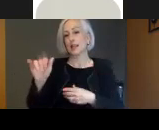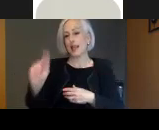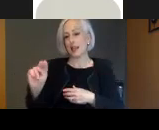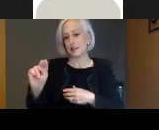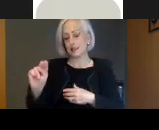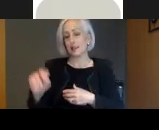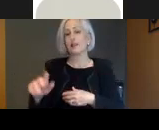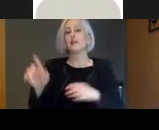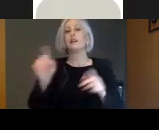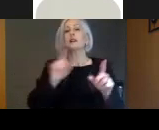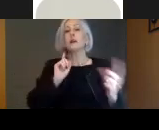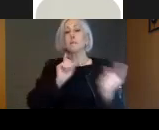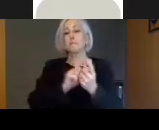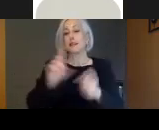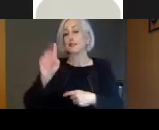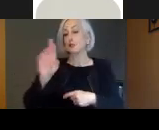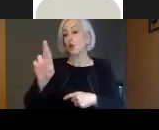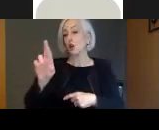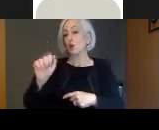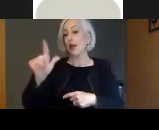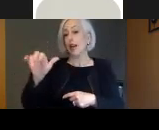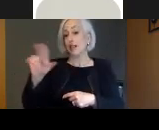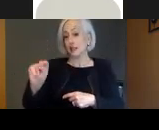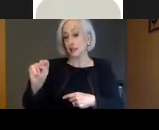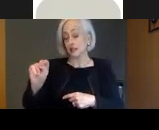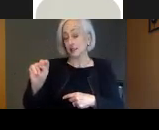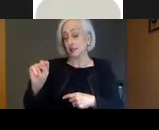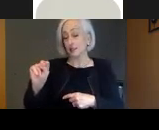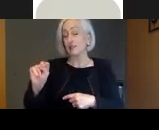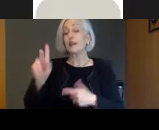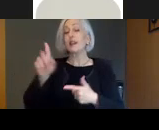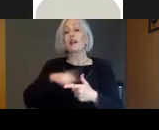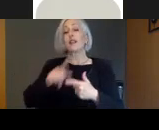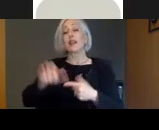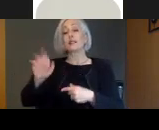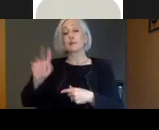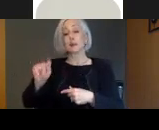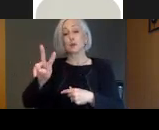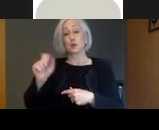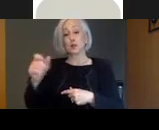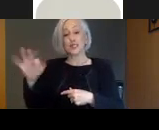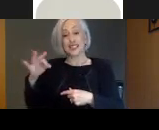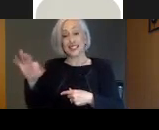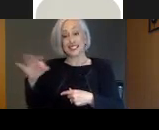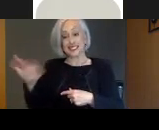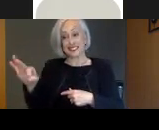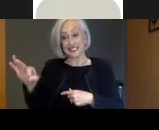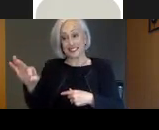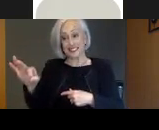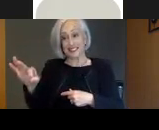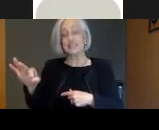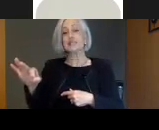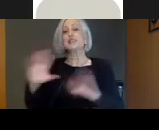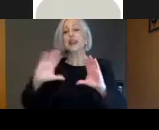Dr. Dennis Allen, who then in September 2019, in a course led